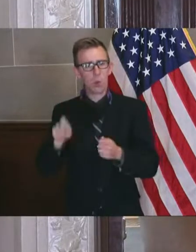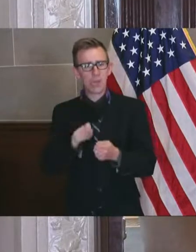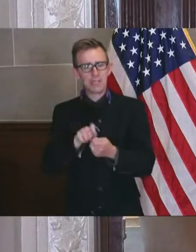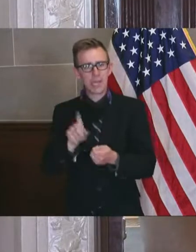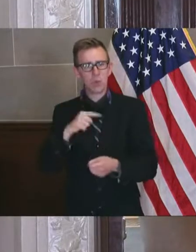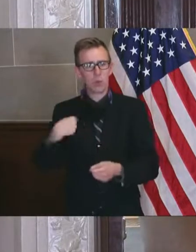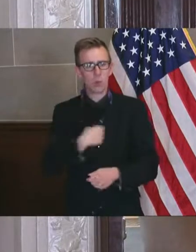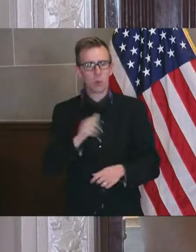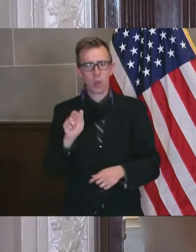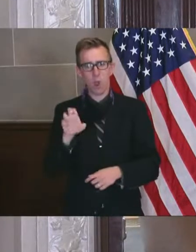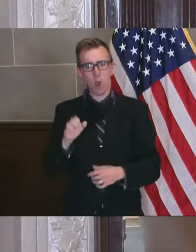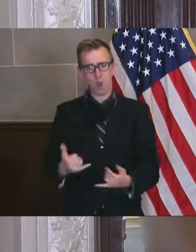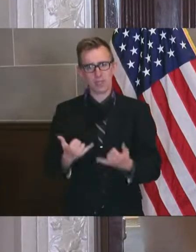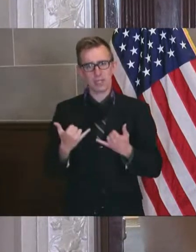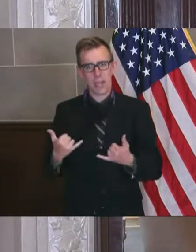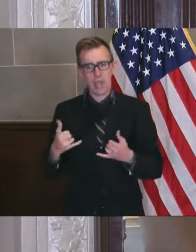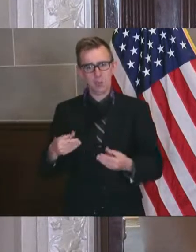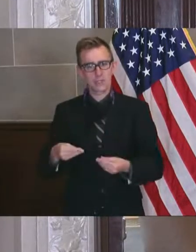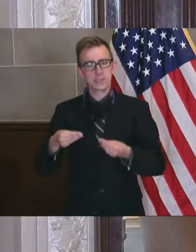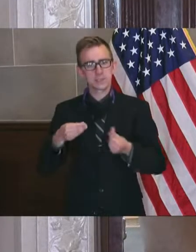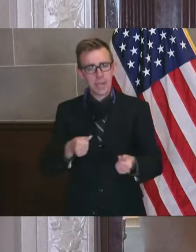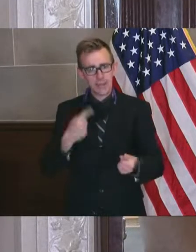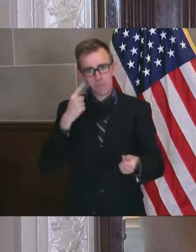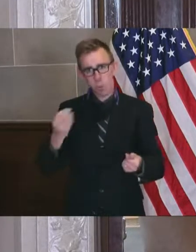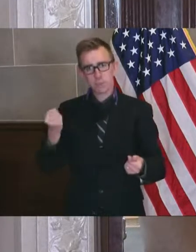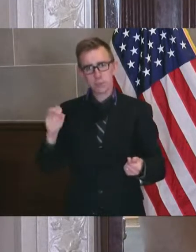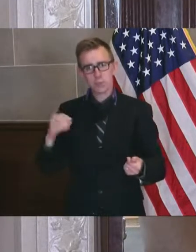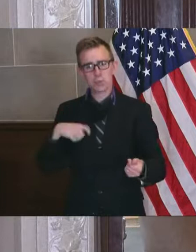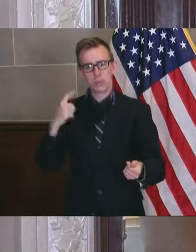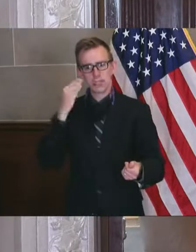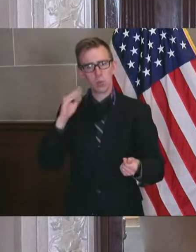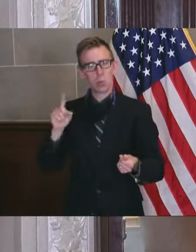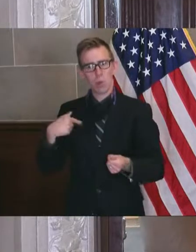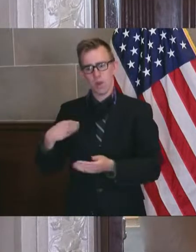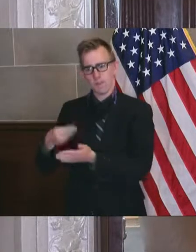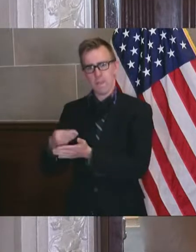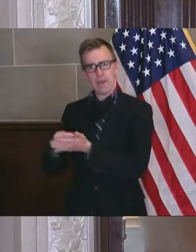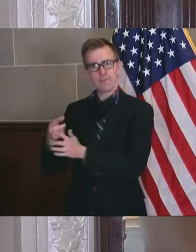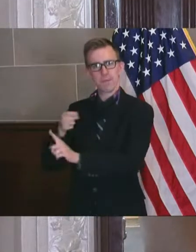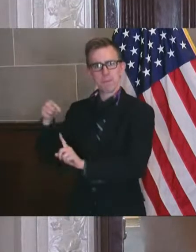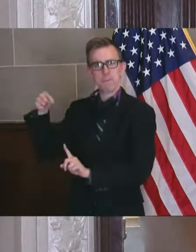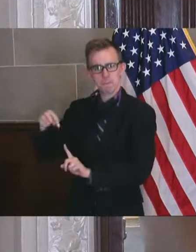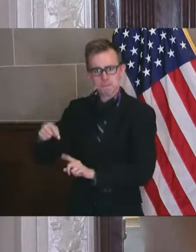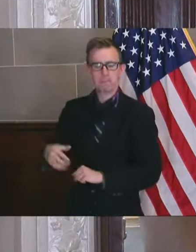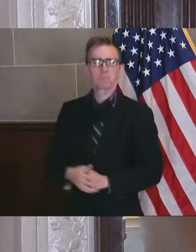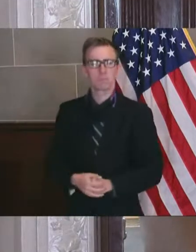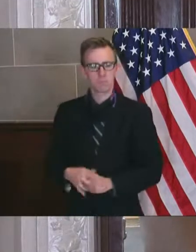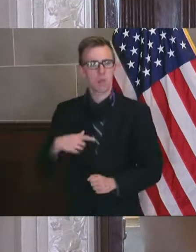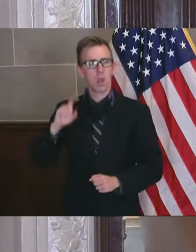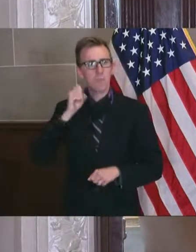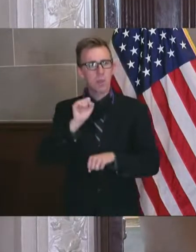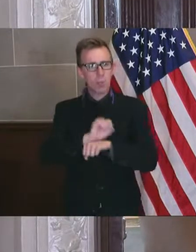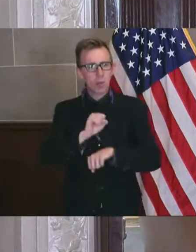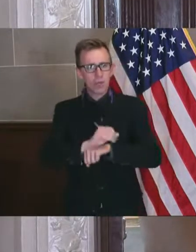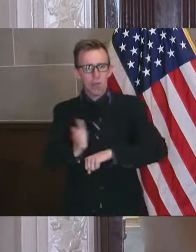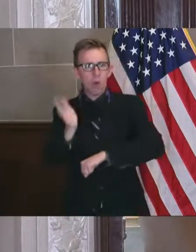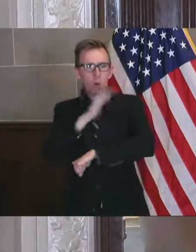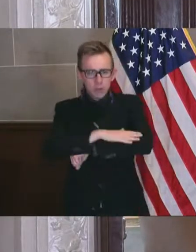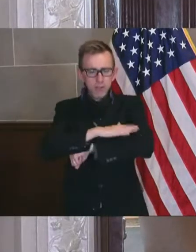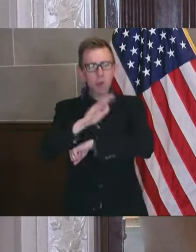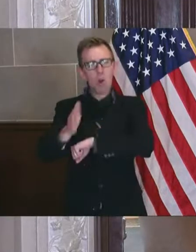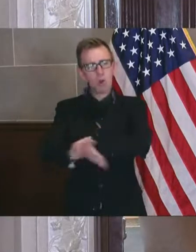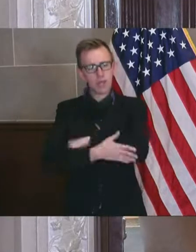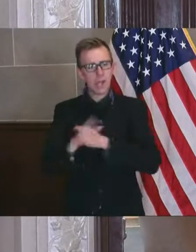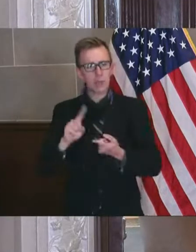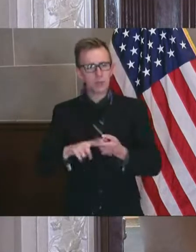comes to a massive spending initiative for Missouri. Our government is working day and night to make the best decisions